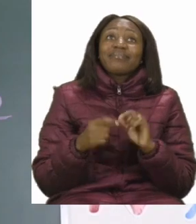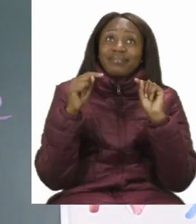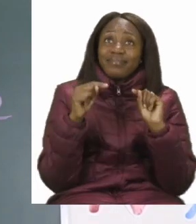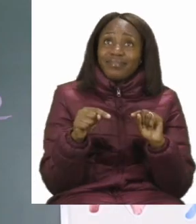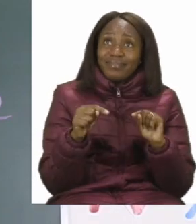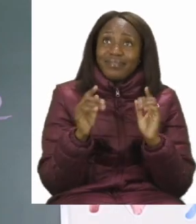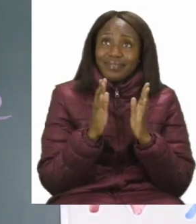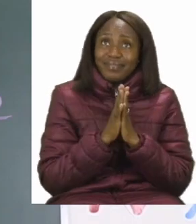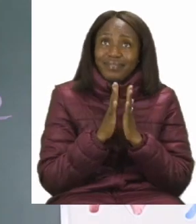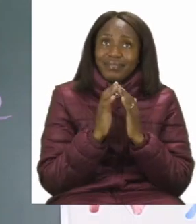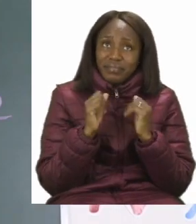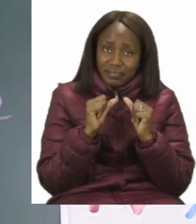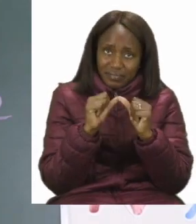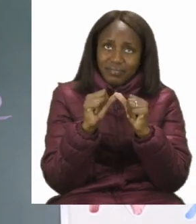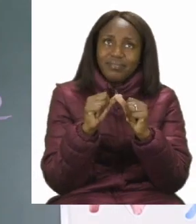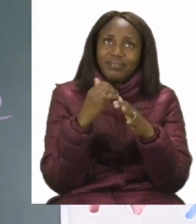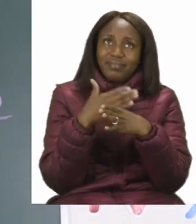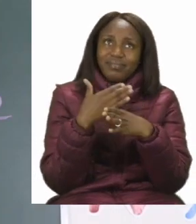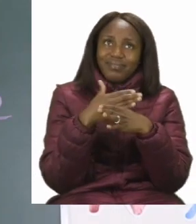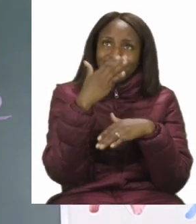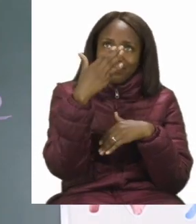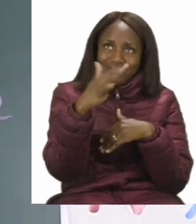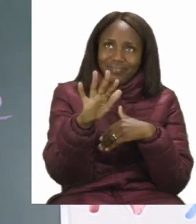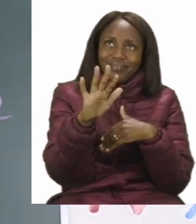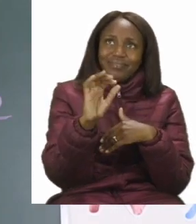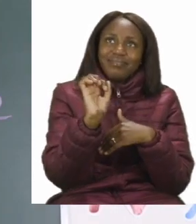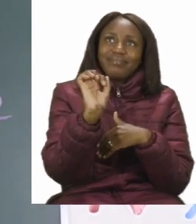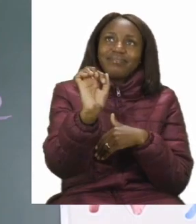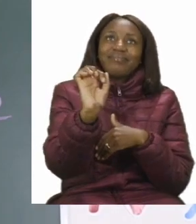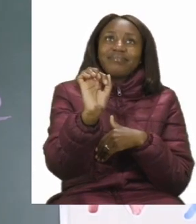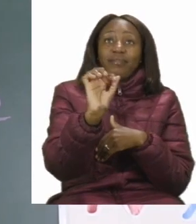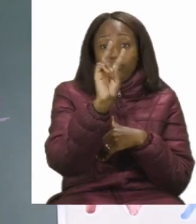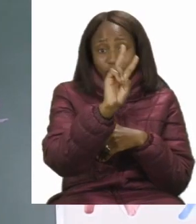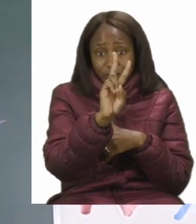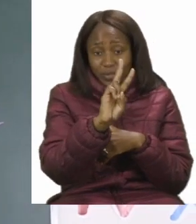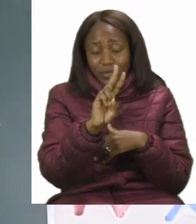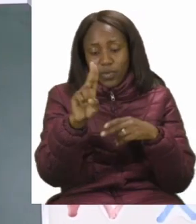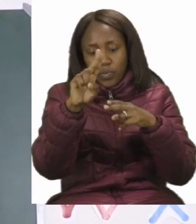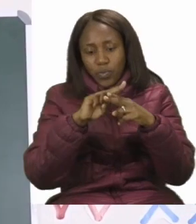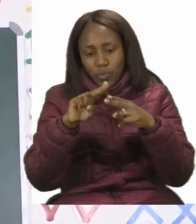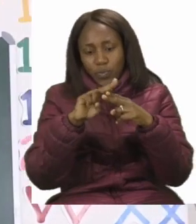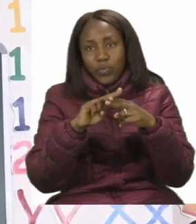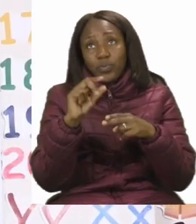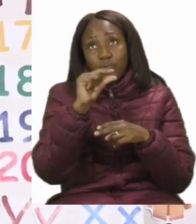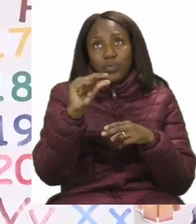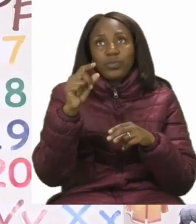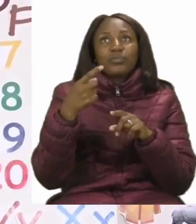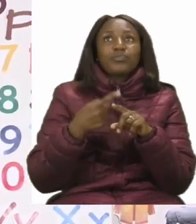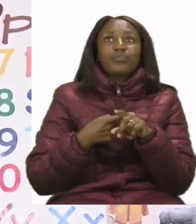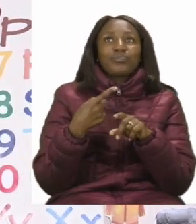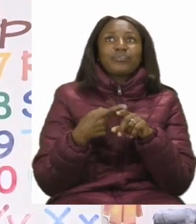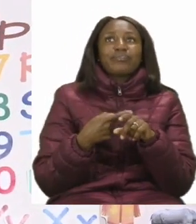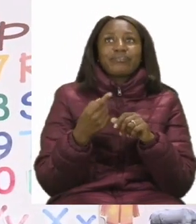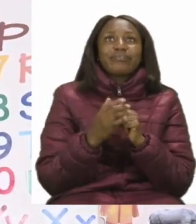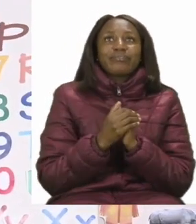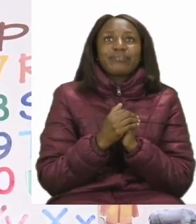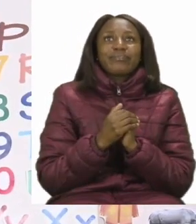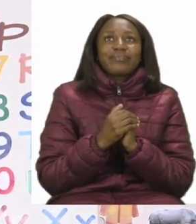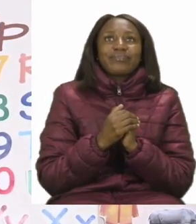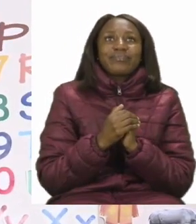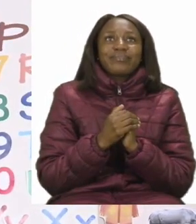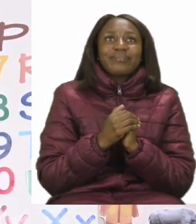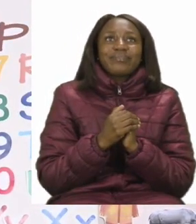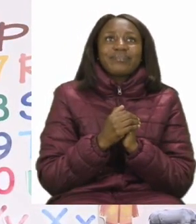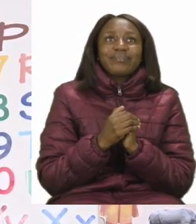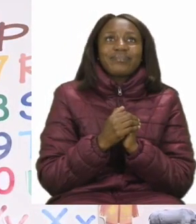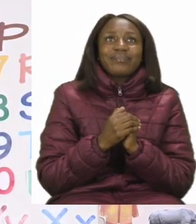ahead and continue to finish your vocabulary and your crossword for the sight words.